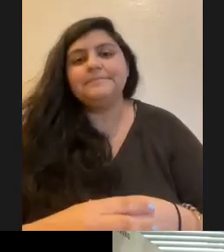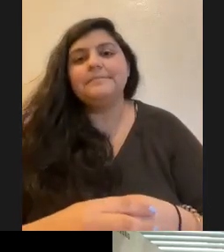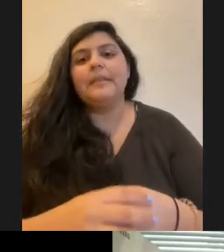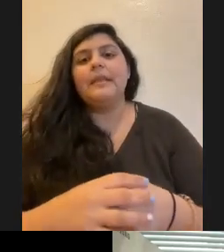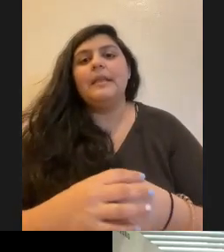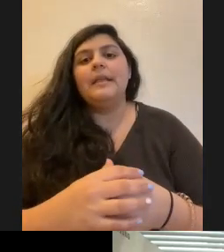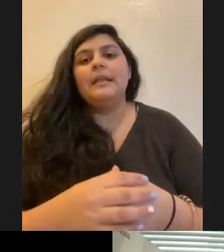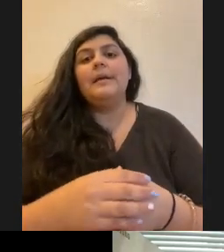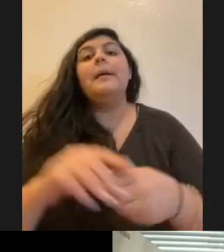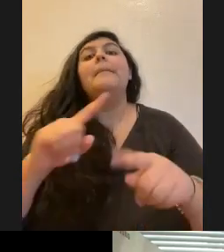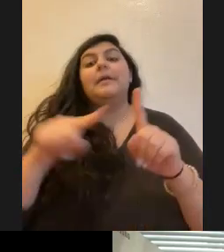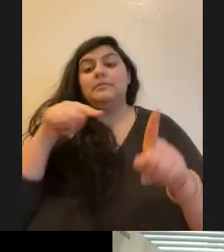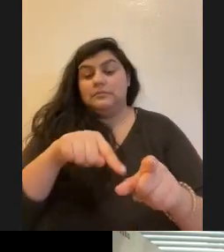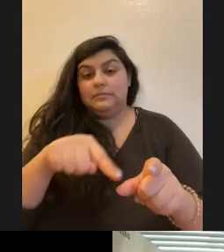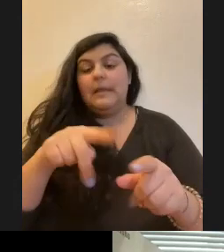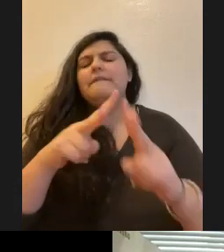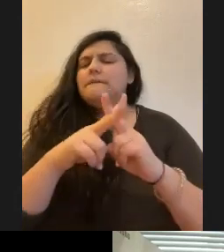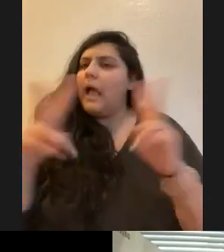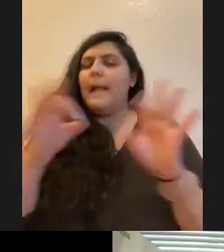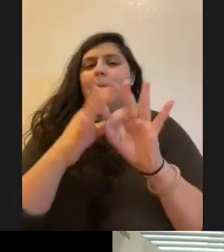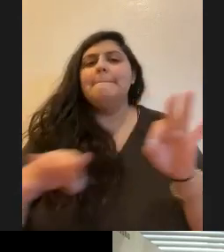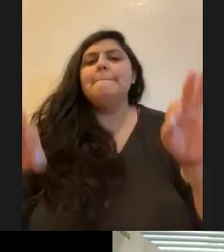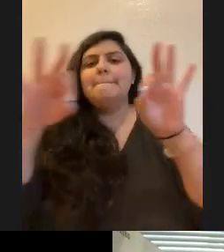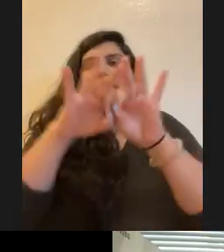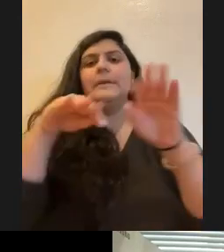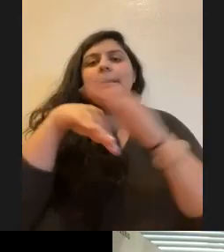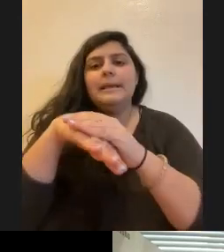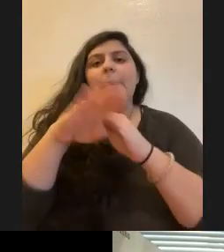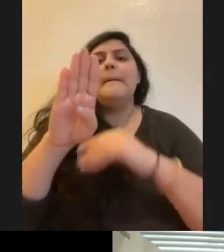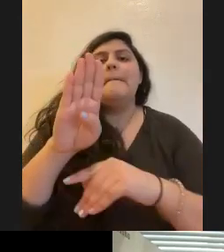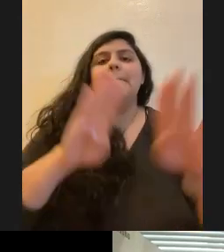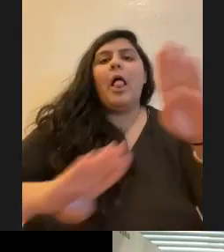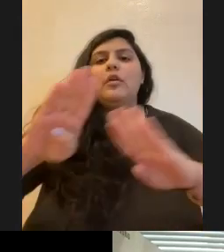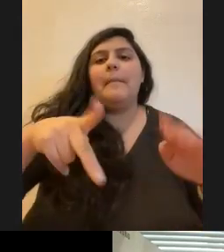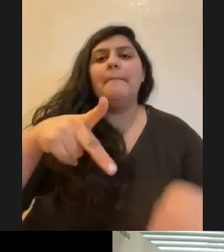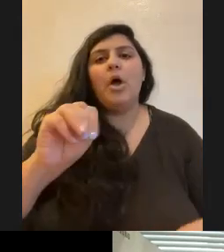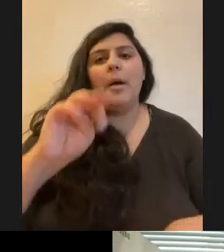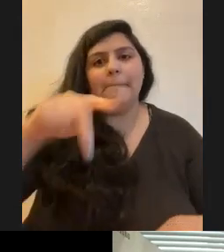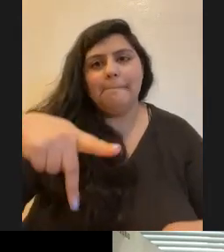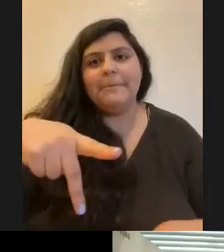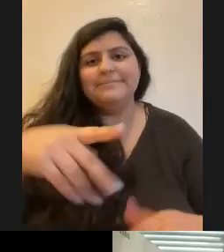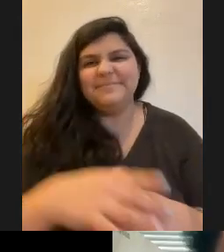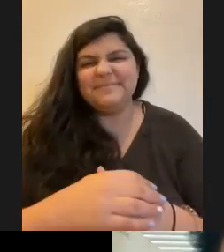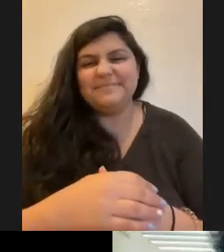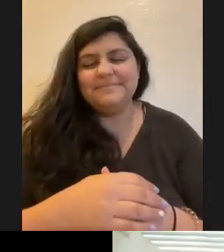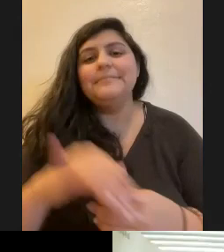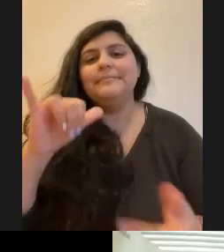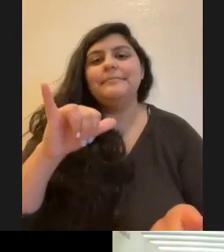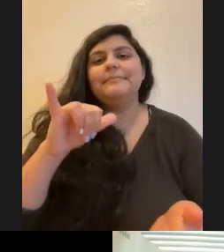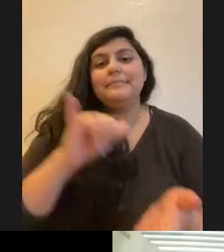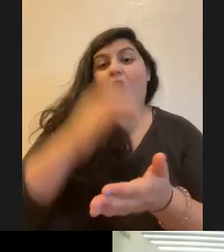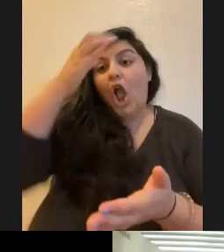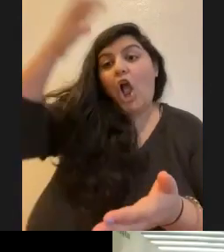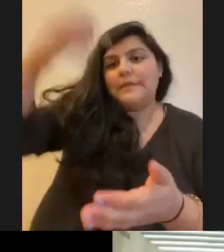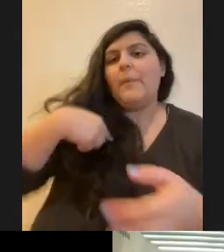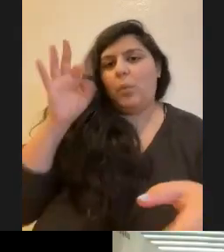a whole, zooplankton are very important in this thing called the biological pump. So this is a whole concept that I'll get into, but